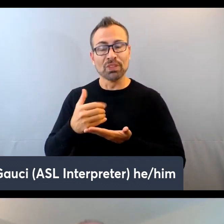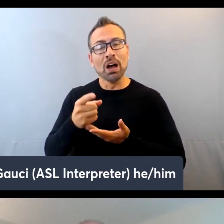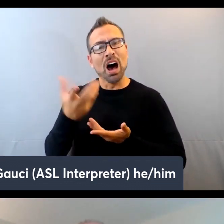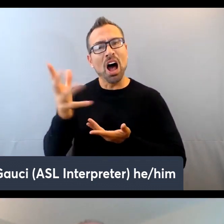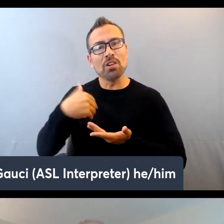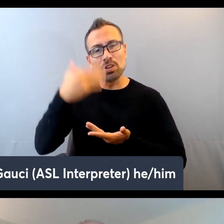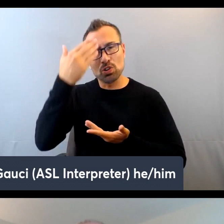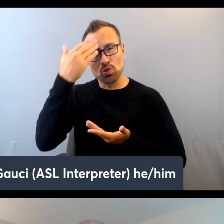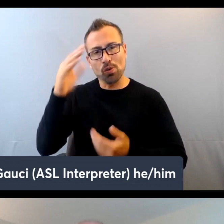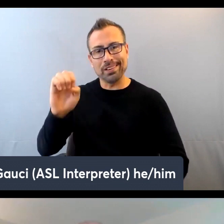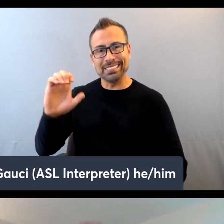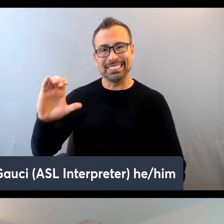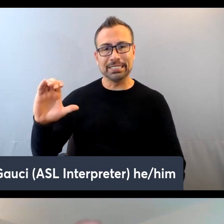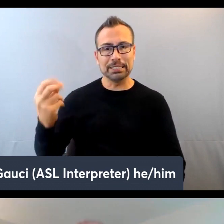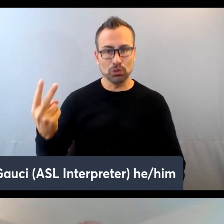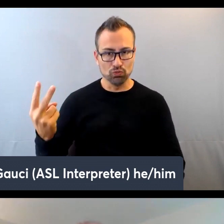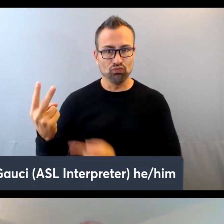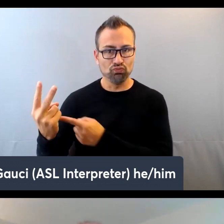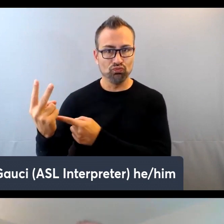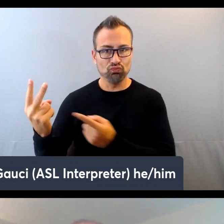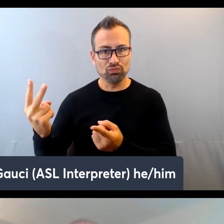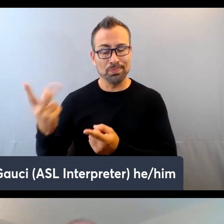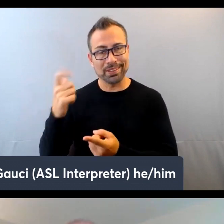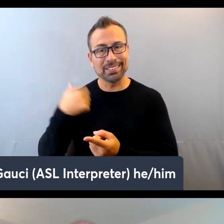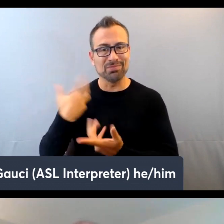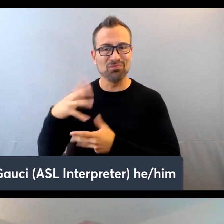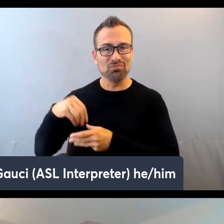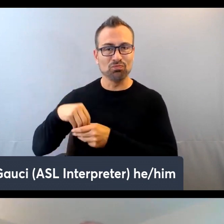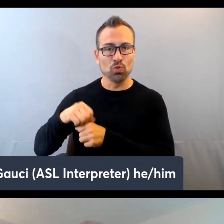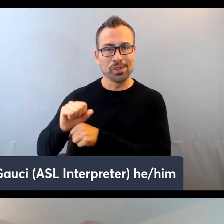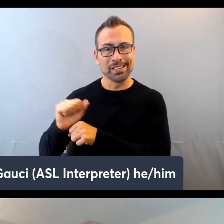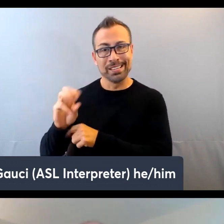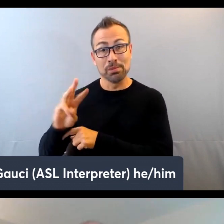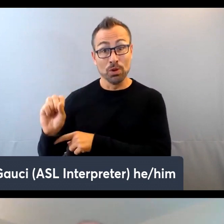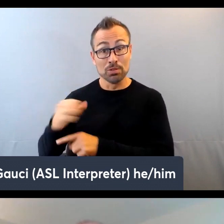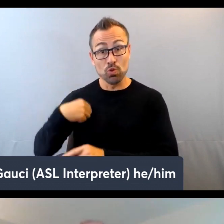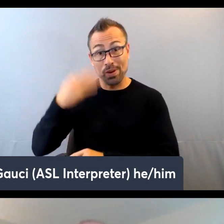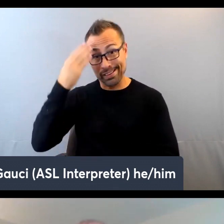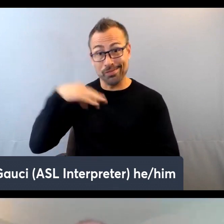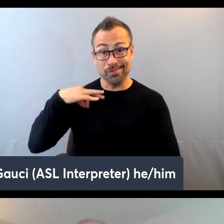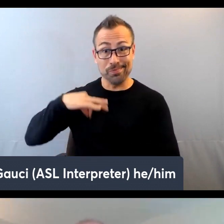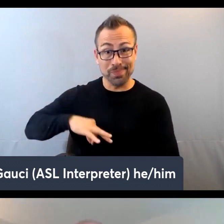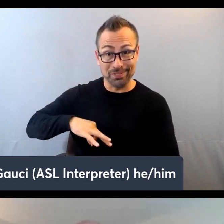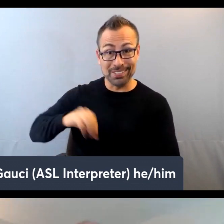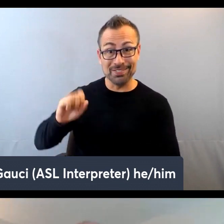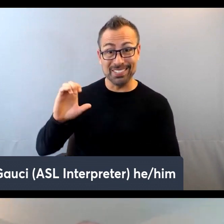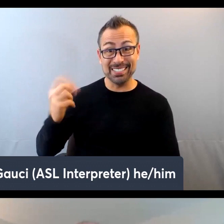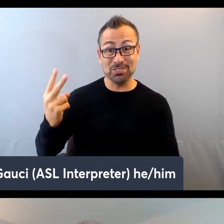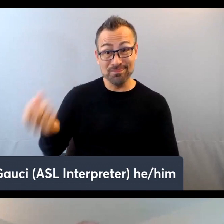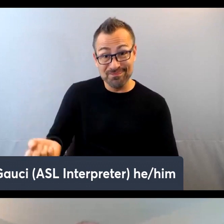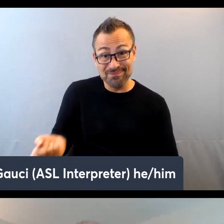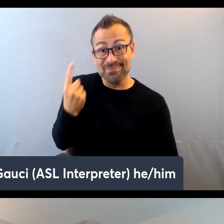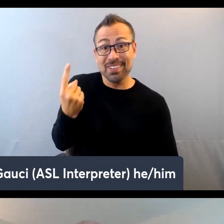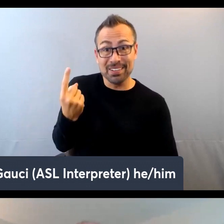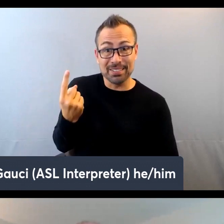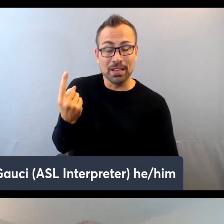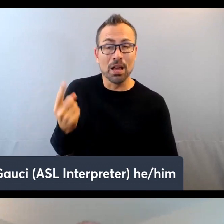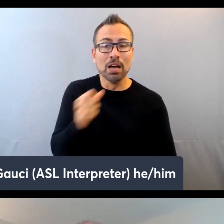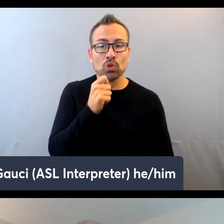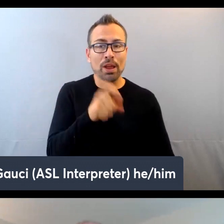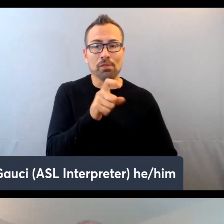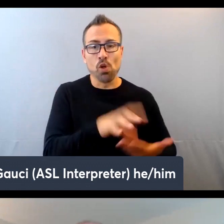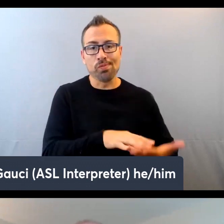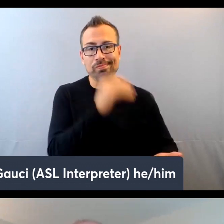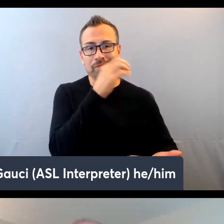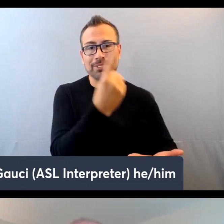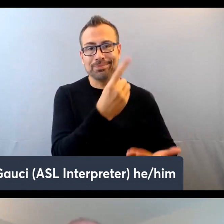know if they are existing AWS customers, right? They say, I know the benefits of EC2. I got it. I don't have to learn